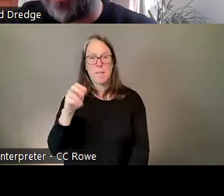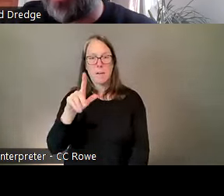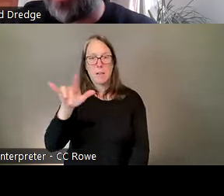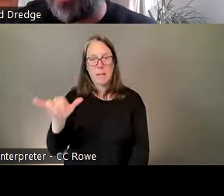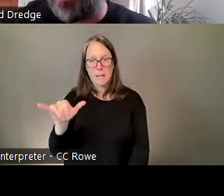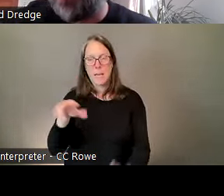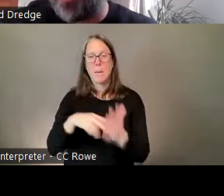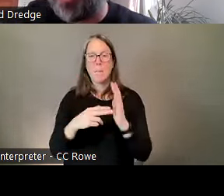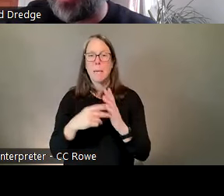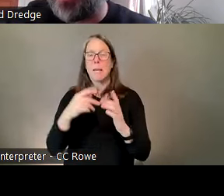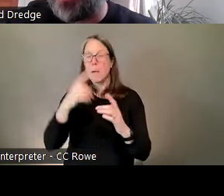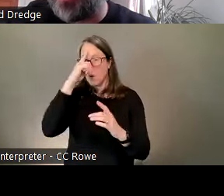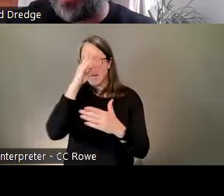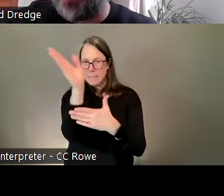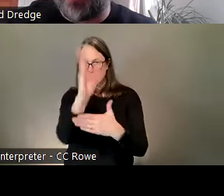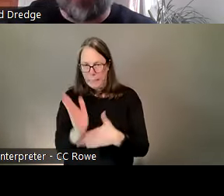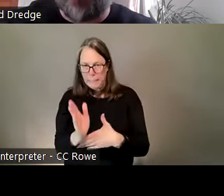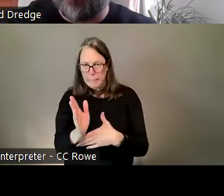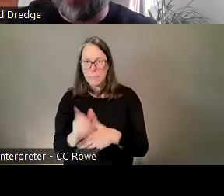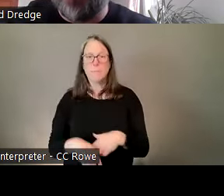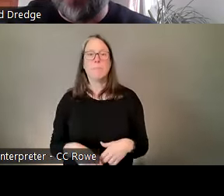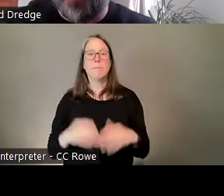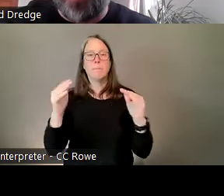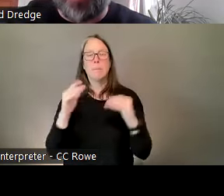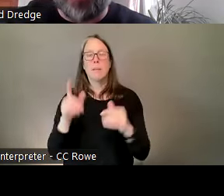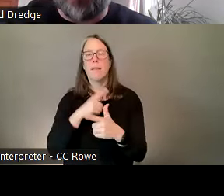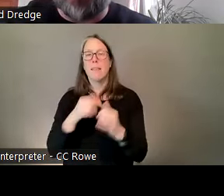part of the brain.